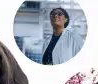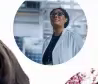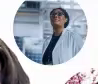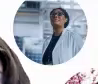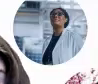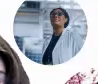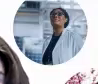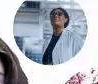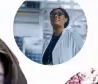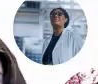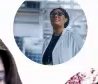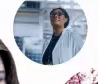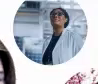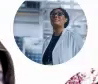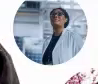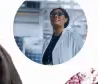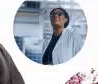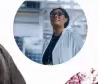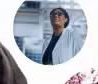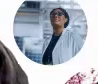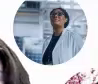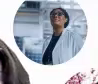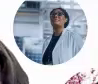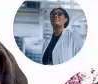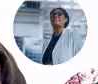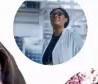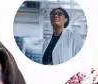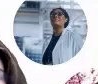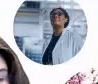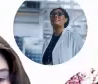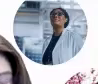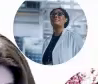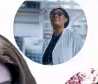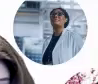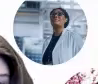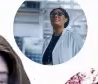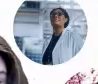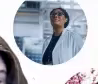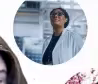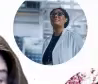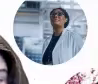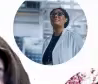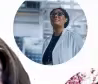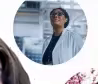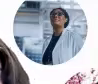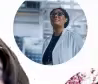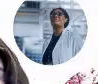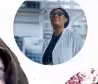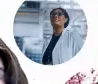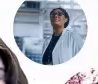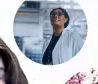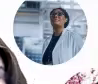the American Institutes for Research, or AIR. And this webinar summarizes